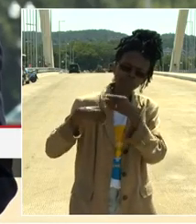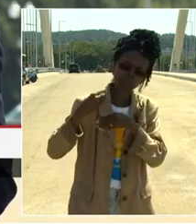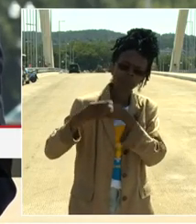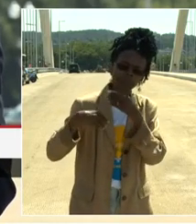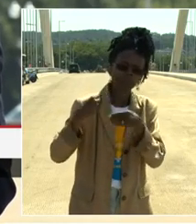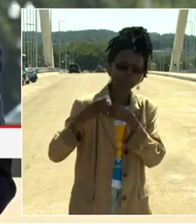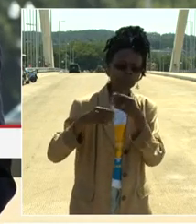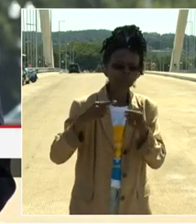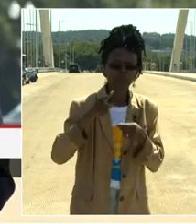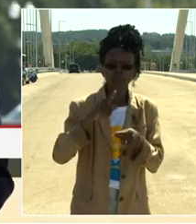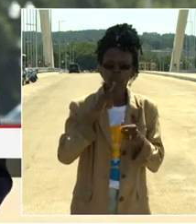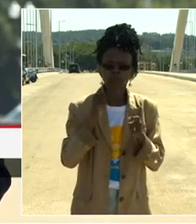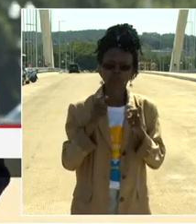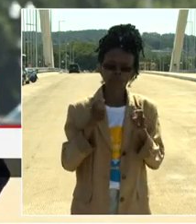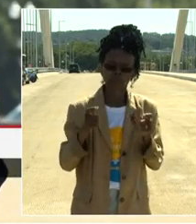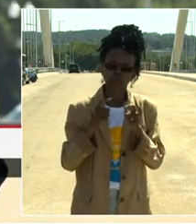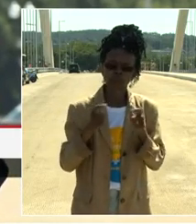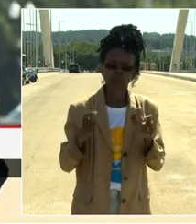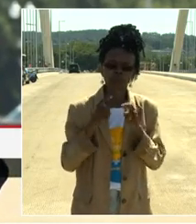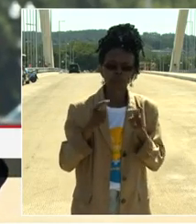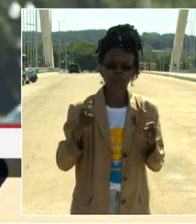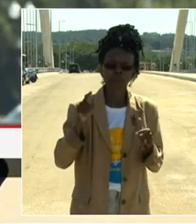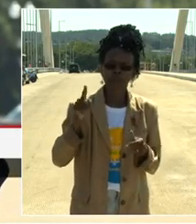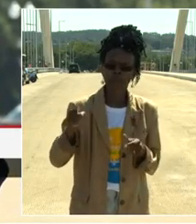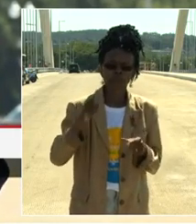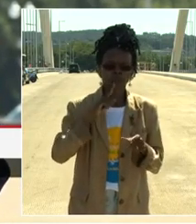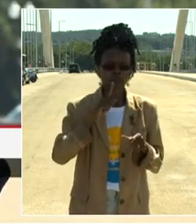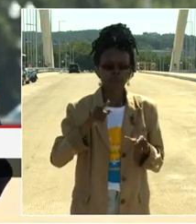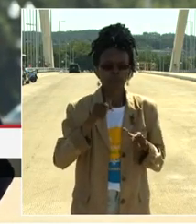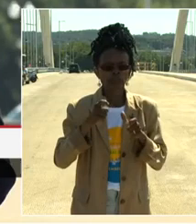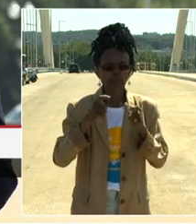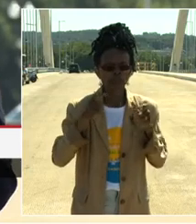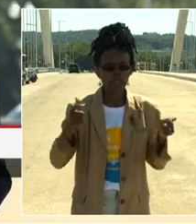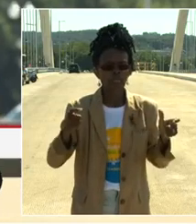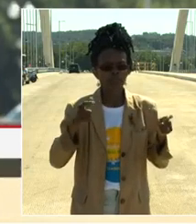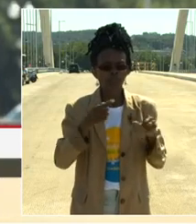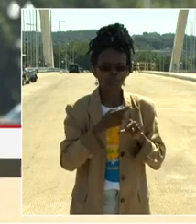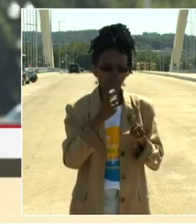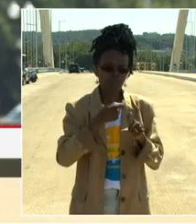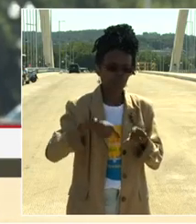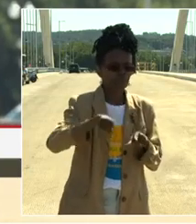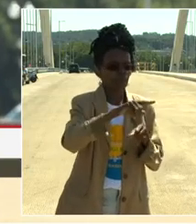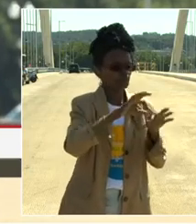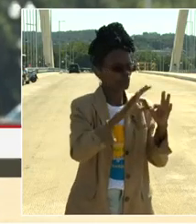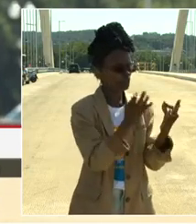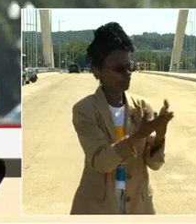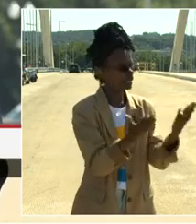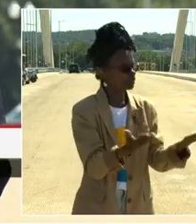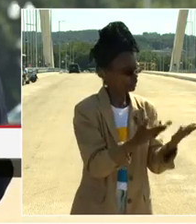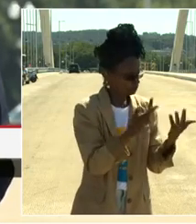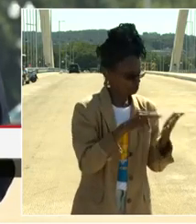descendants, but he's great because he's great. You are a great-grandson.